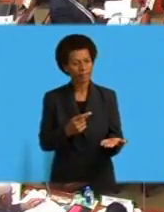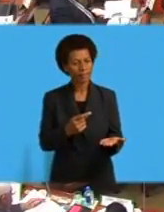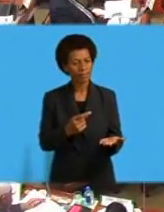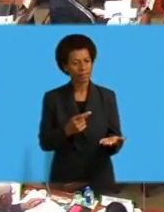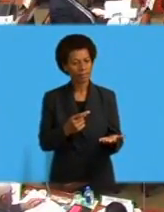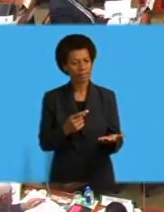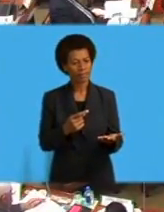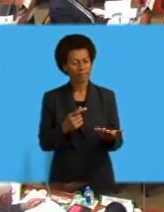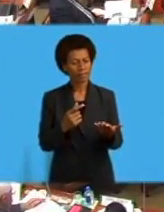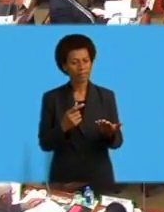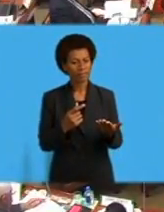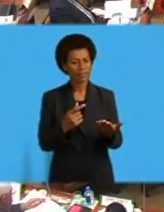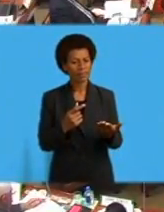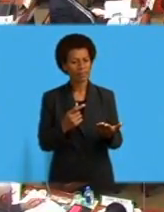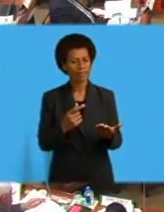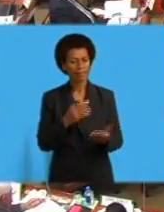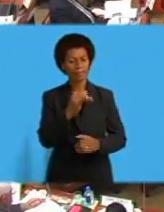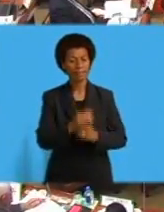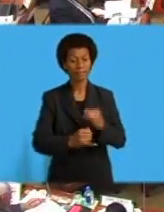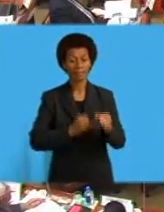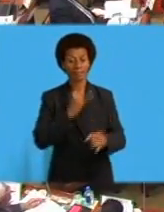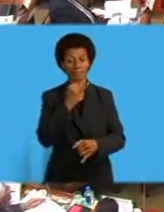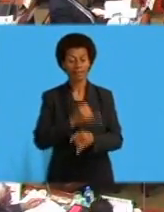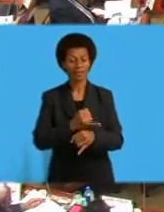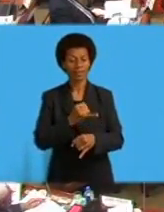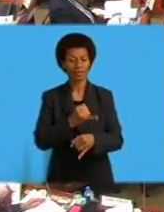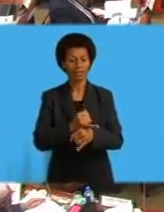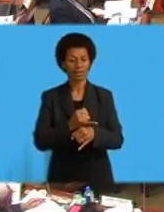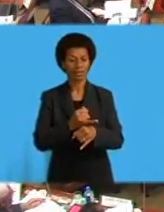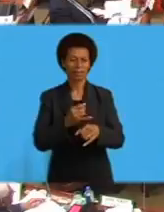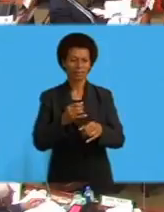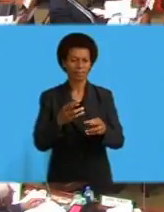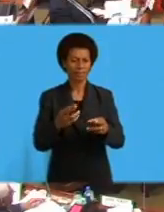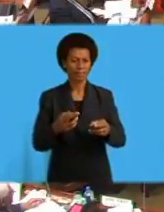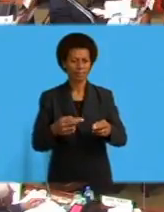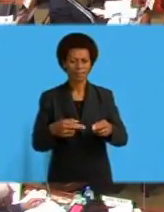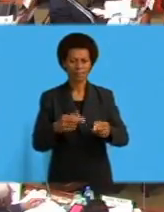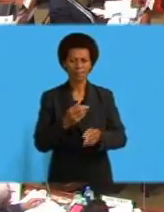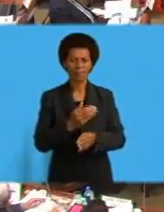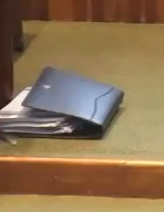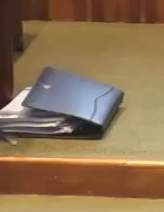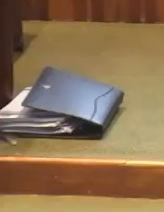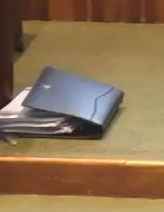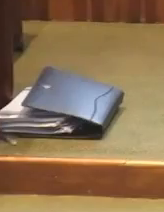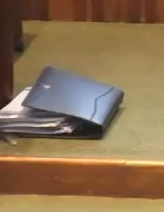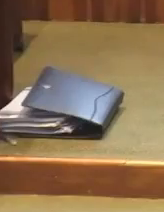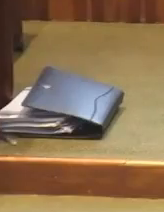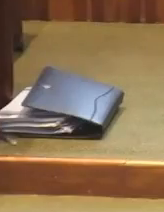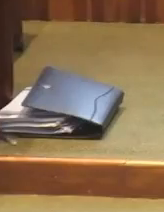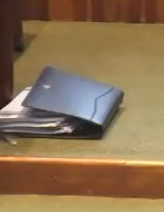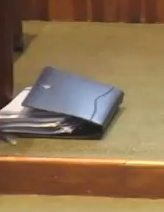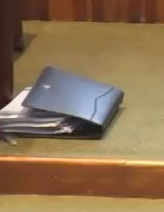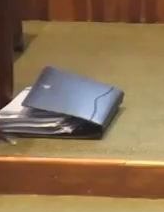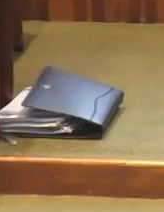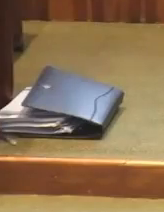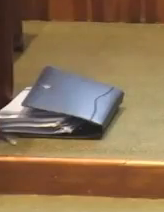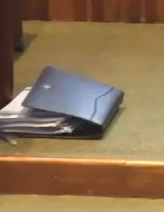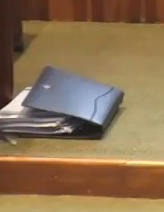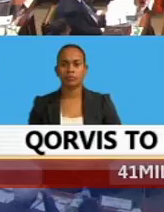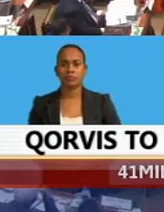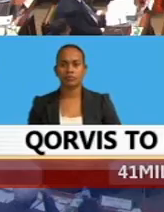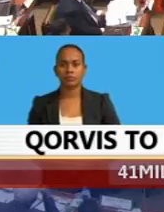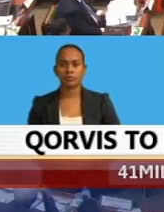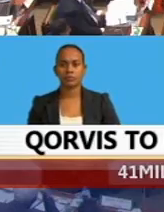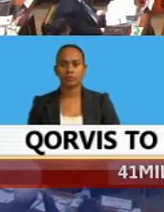international reputation of working in rogue states and supporting rogue regimes. Prasad claims he has written evidence